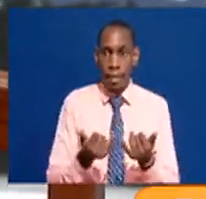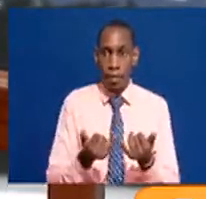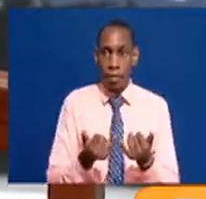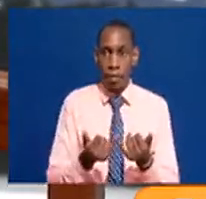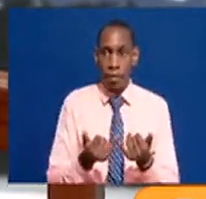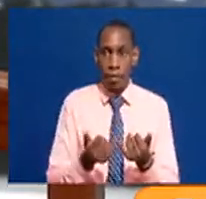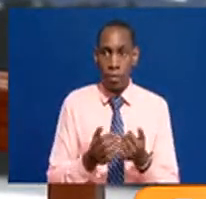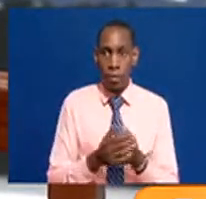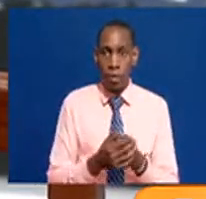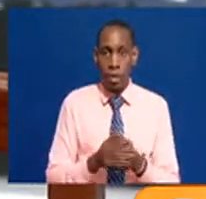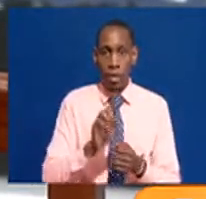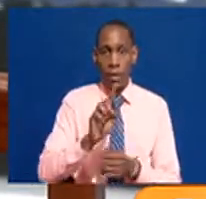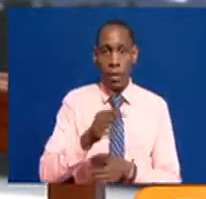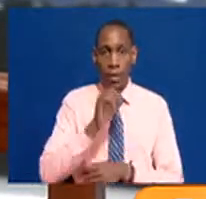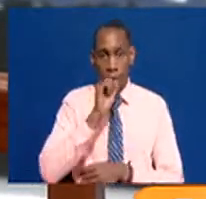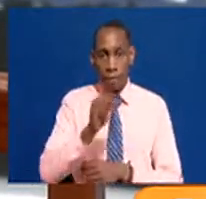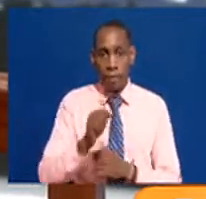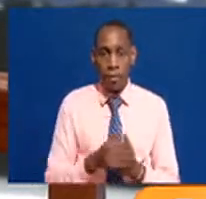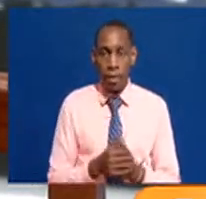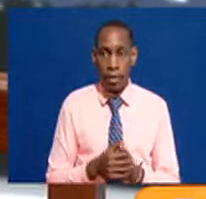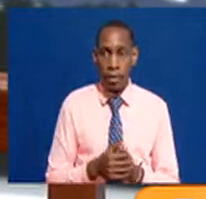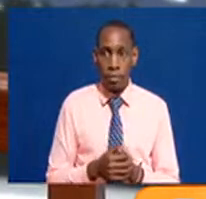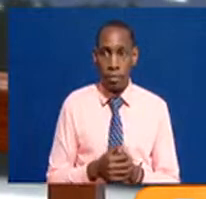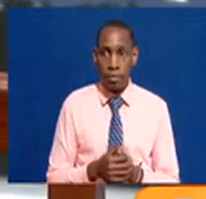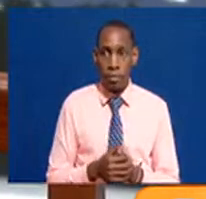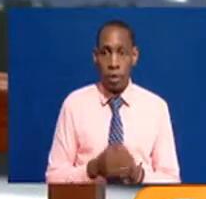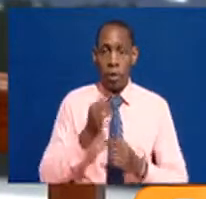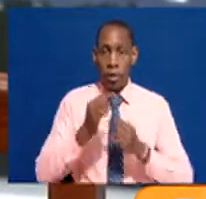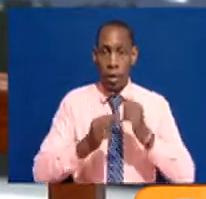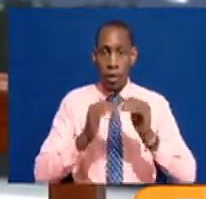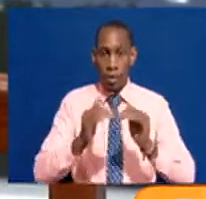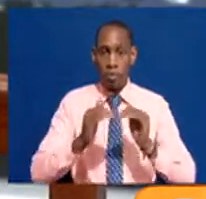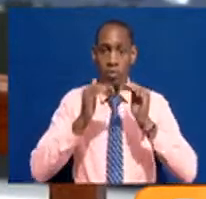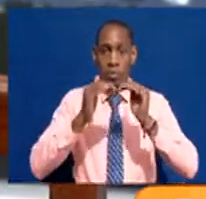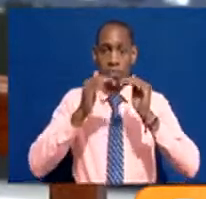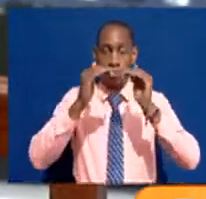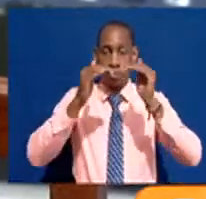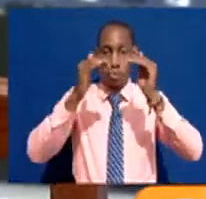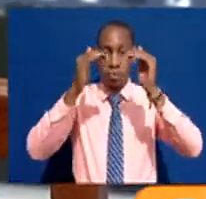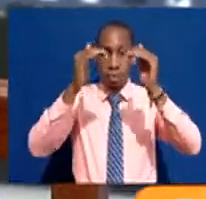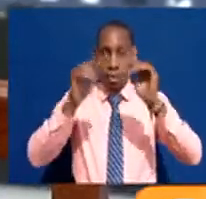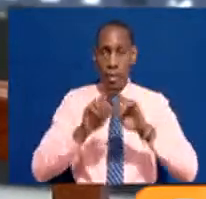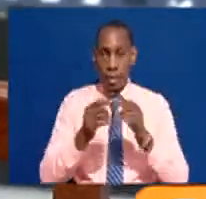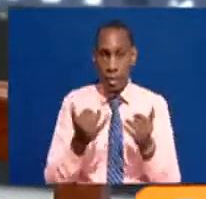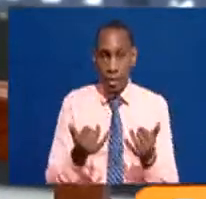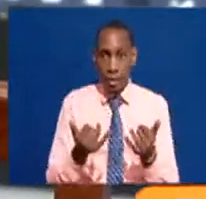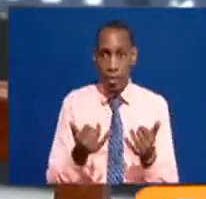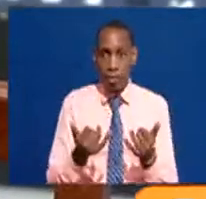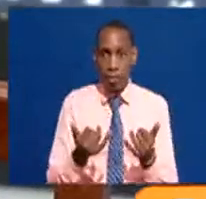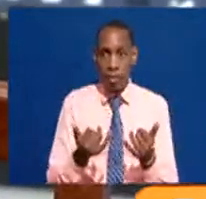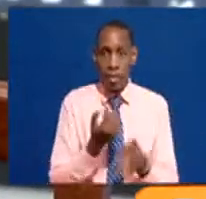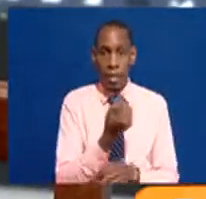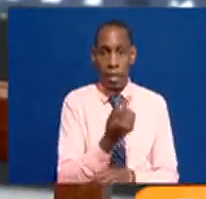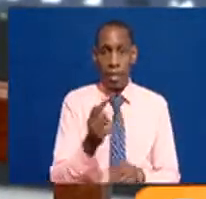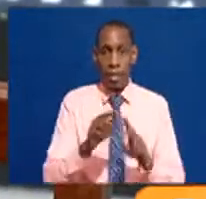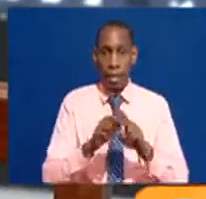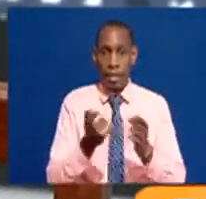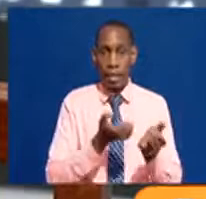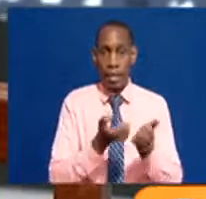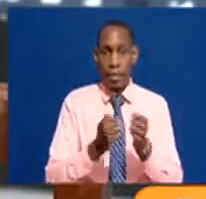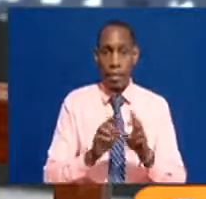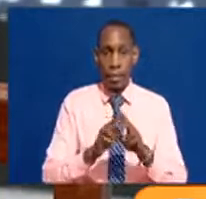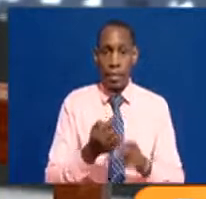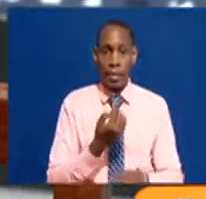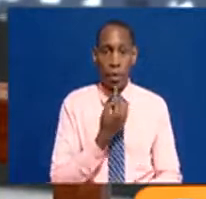for 1,500. I'm going to do a poll. They'll continue graduating. Mm. And that's how everybody starts his business. You start